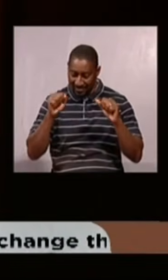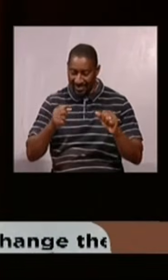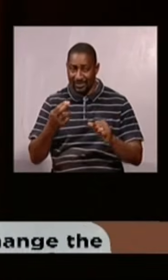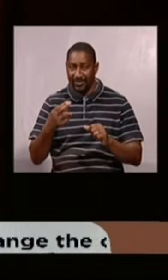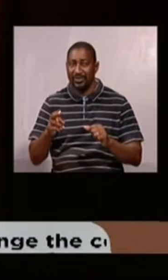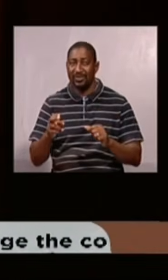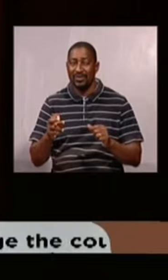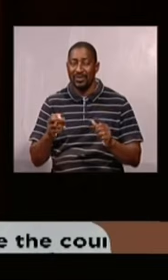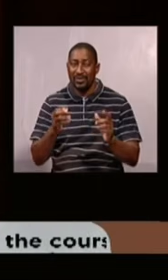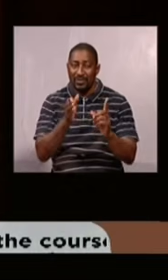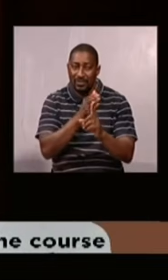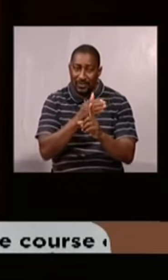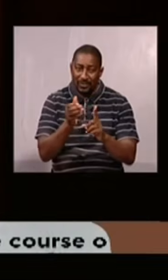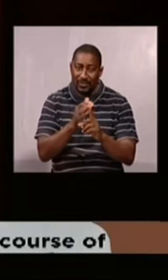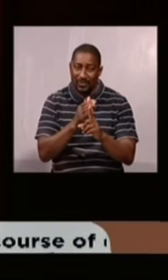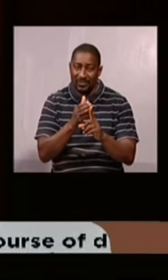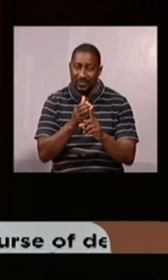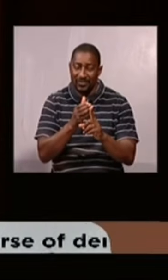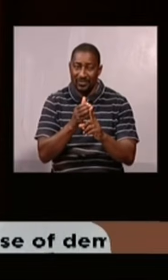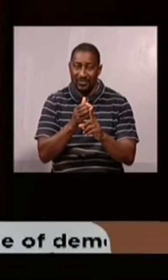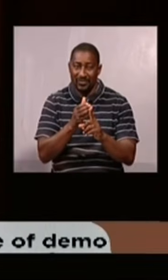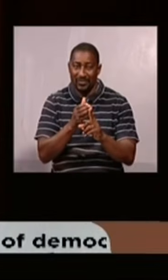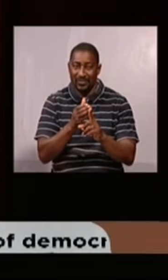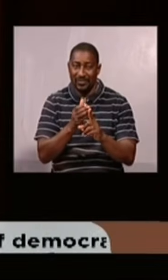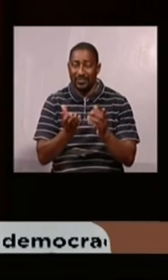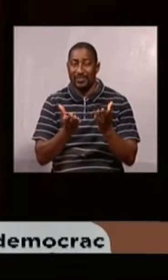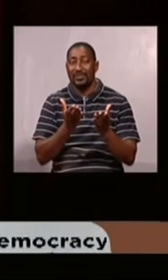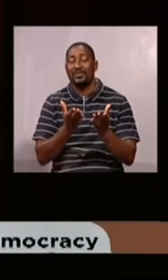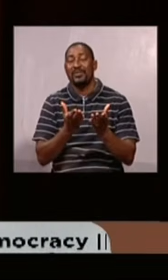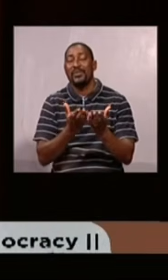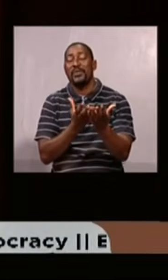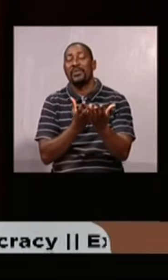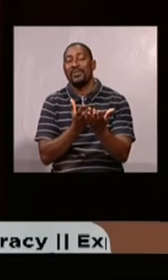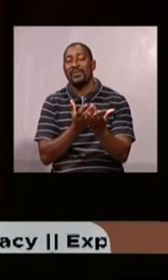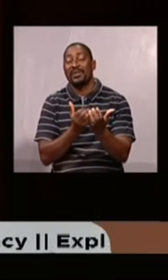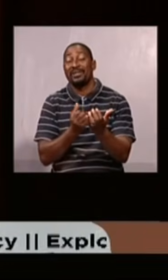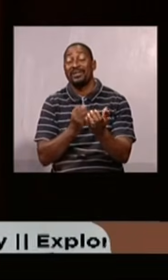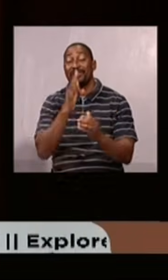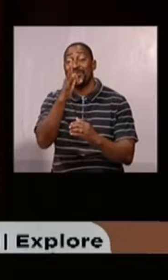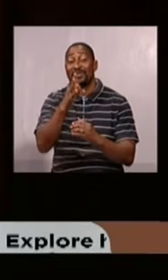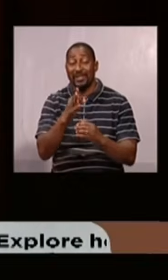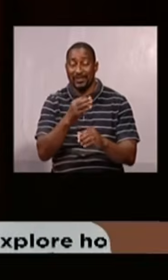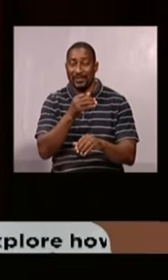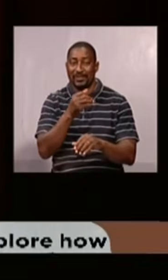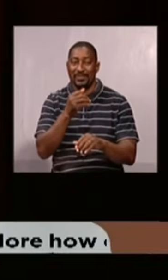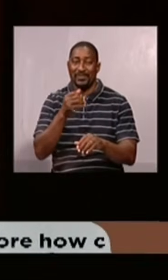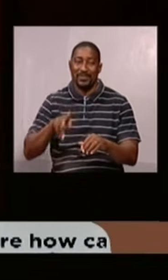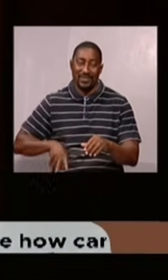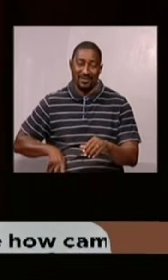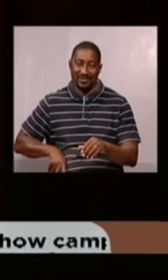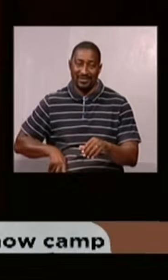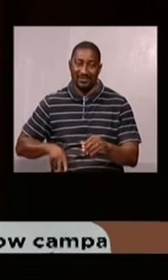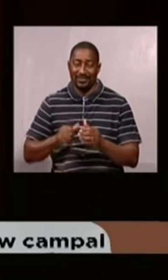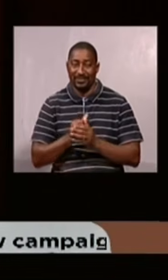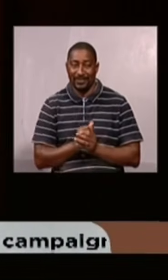or supporting a candidate without expectations of a backlash from certain group of citizens.